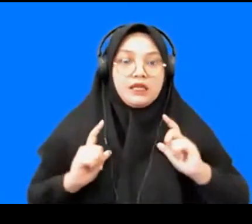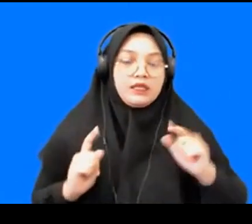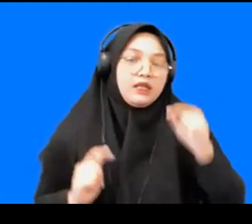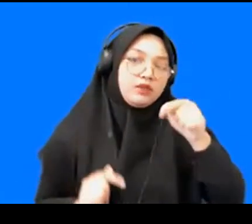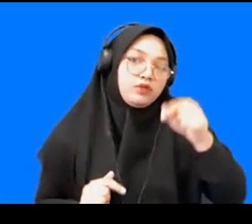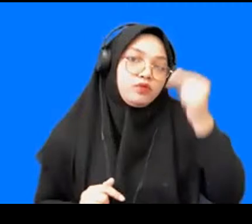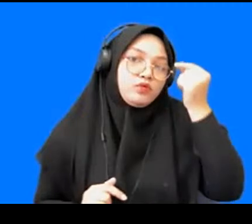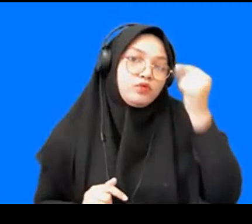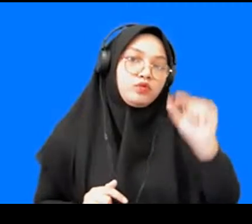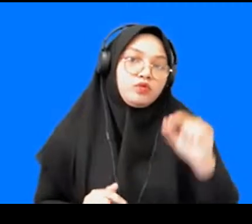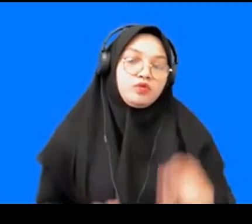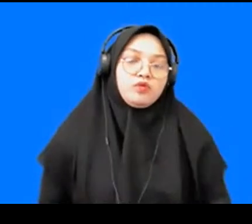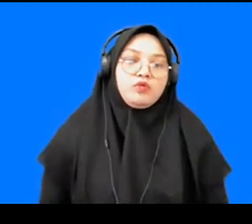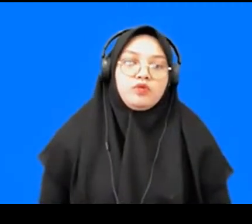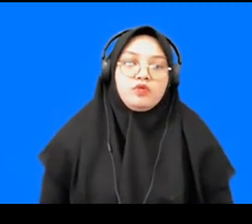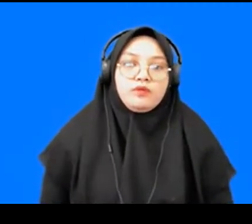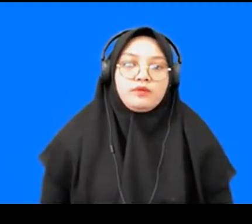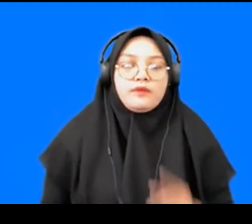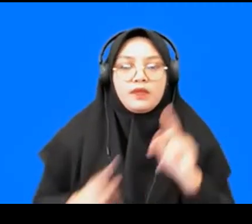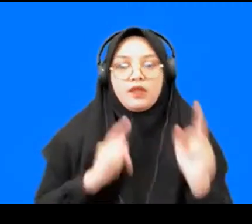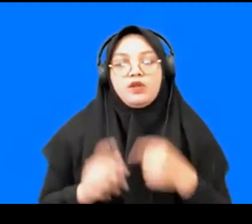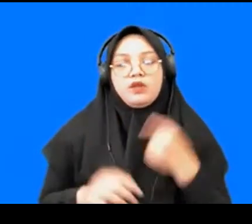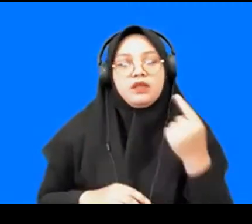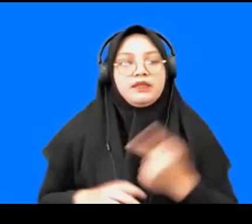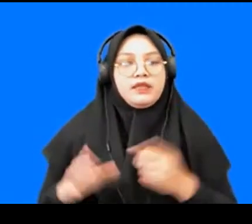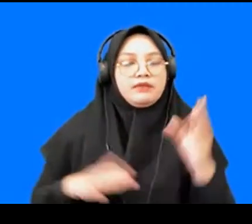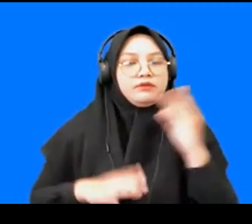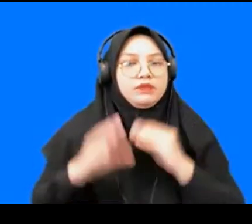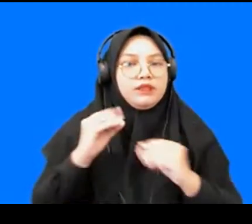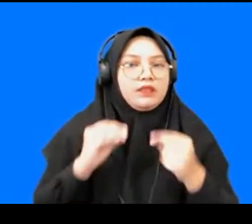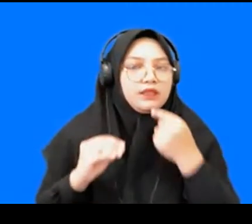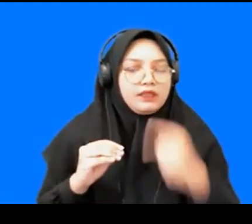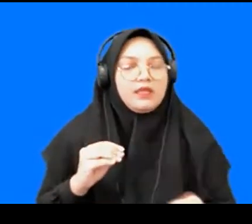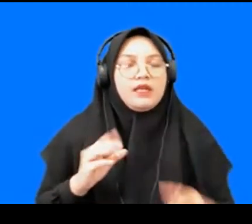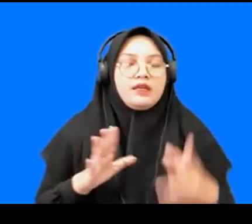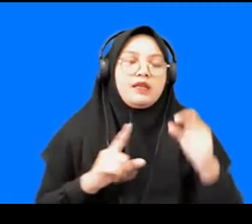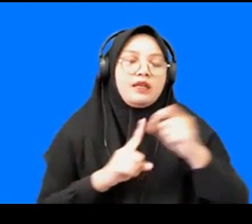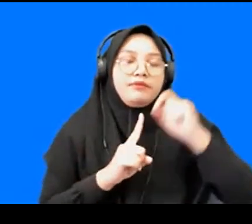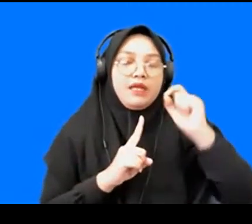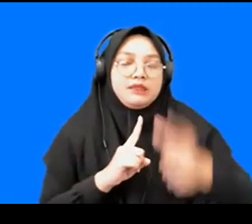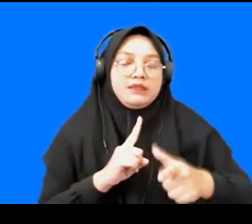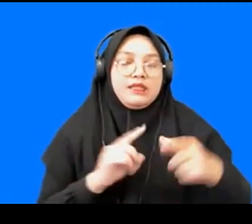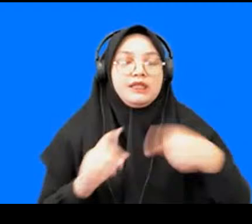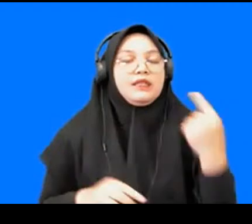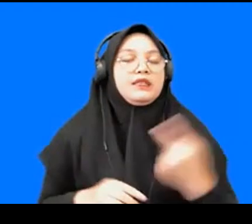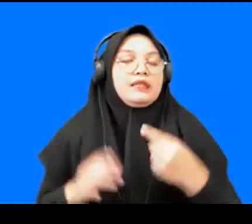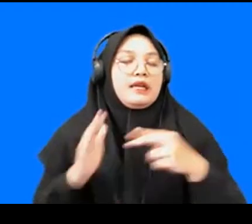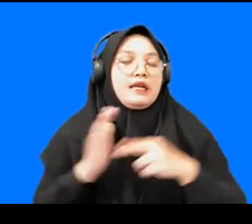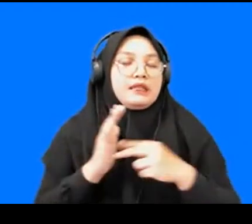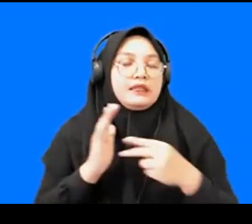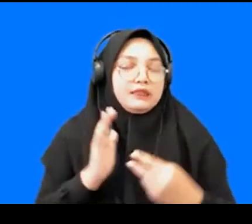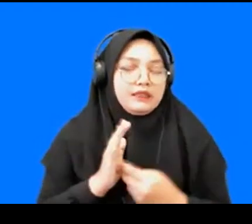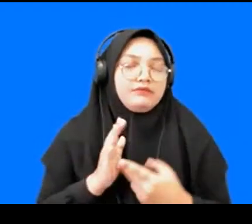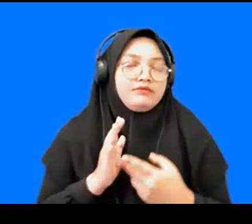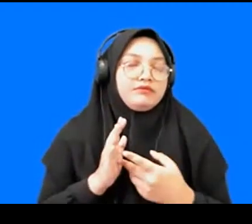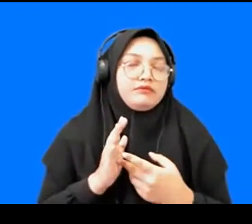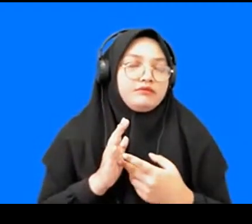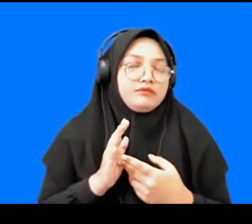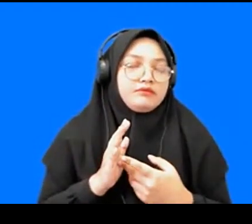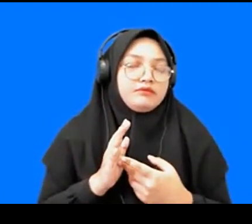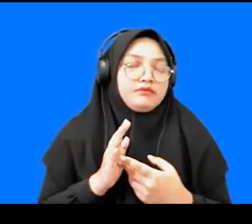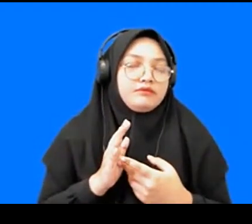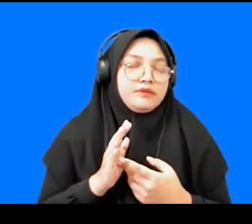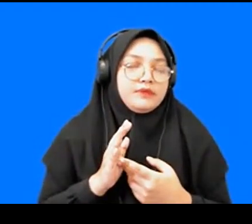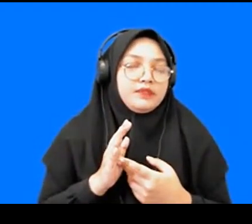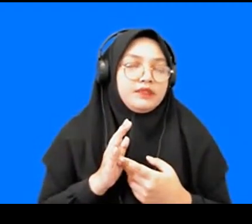about wealth tax, we're not speaking about estate tax. We're not speaking about additional income tax. We